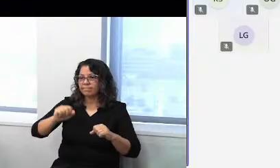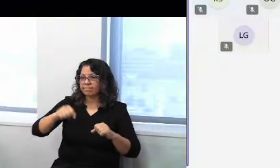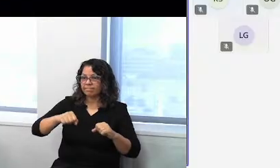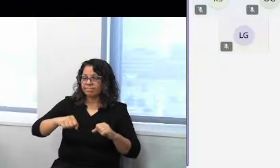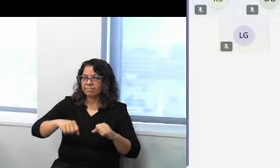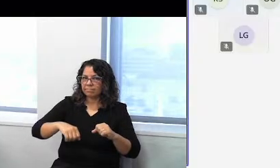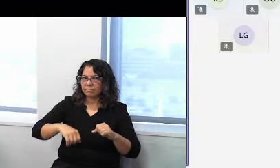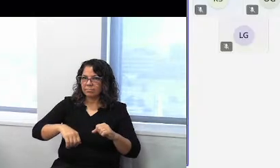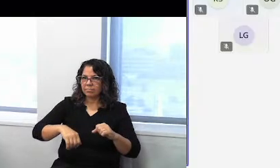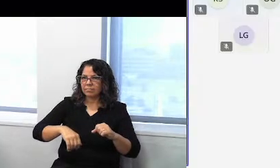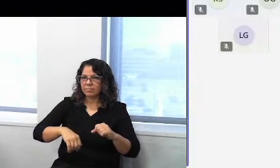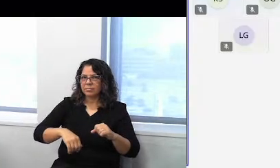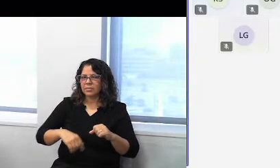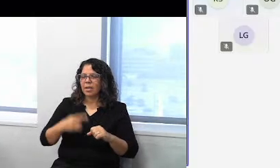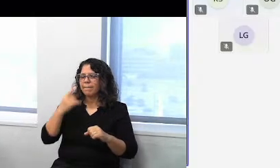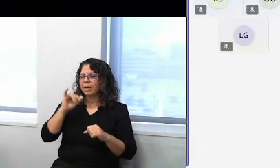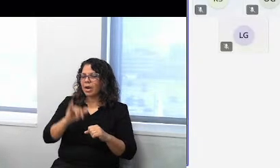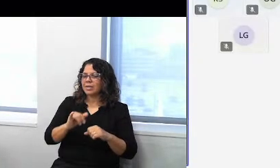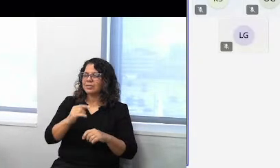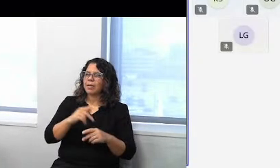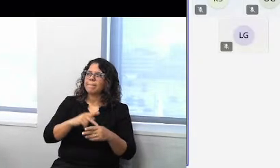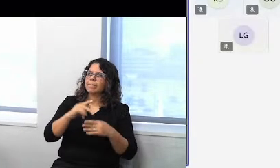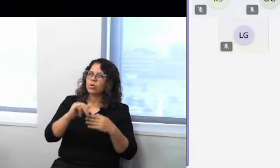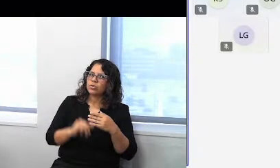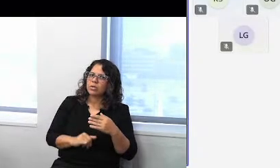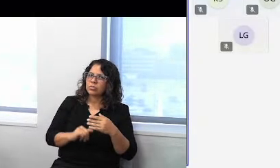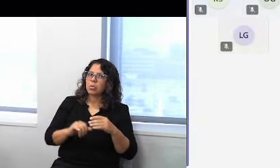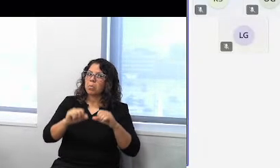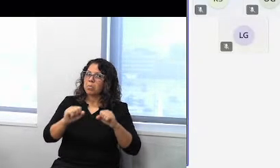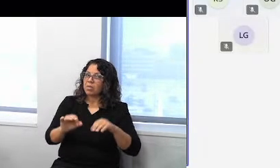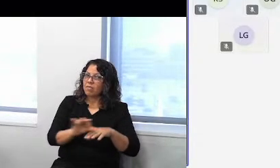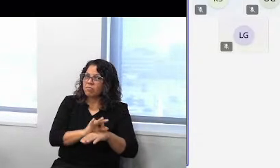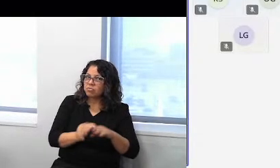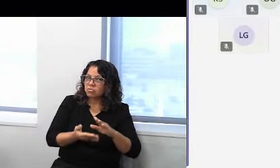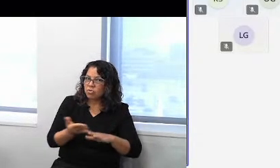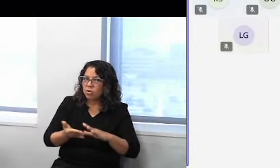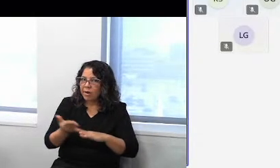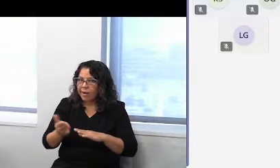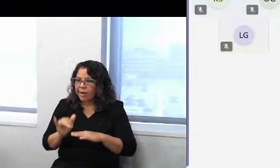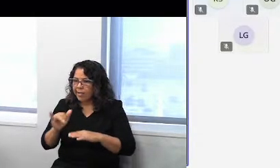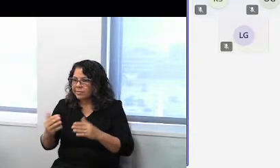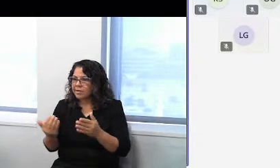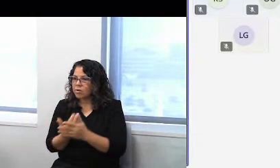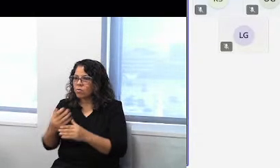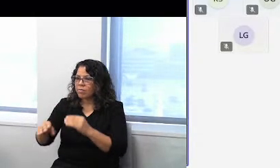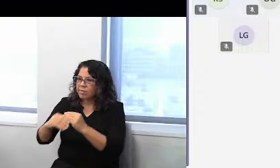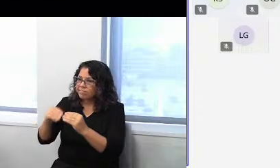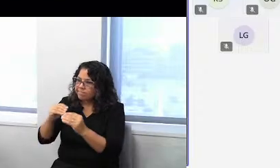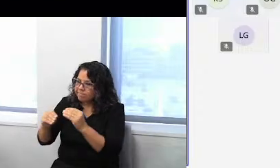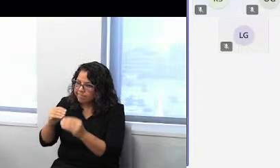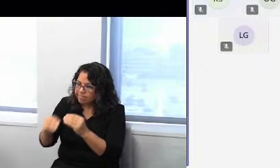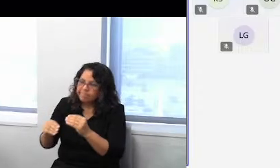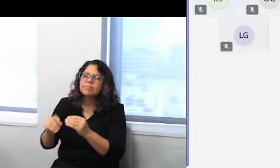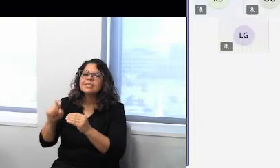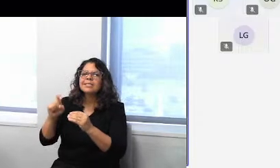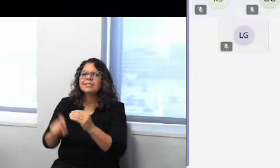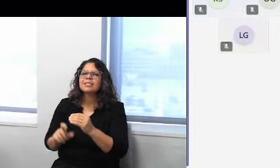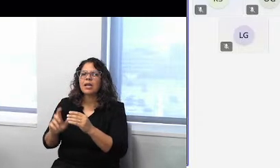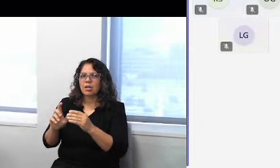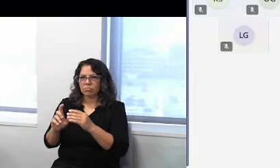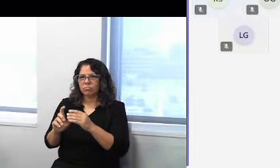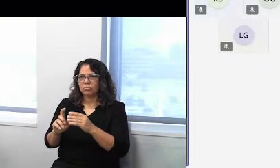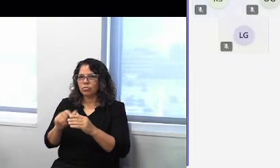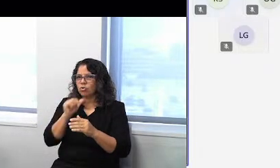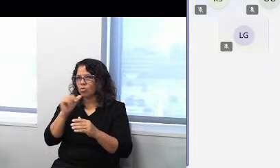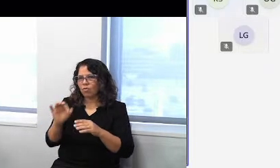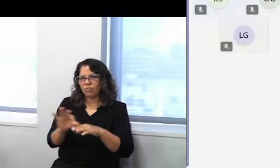for that project to come online, those upgrades need to happen, or else it's not going to work, right? Or it's going to hurt the system. Or